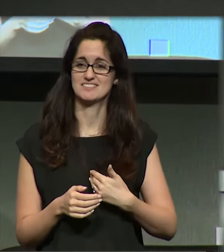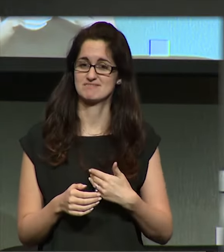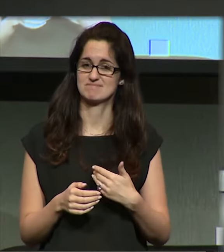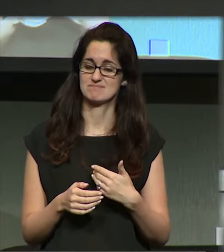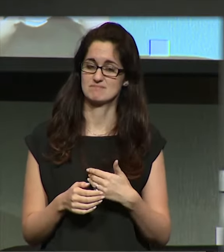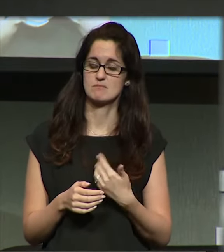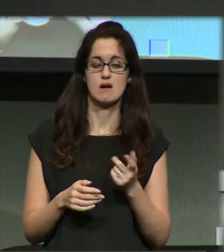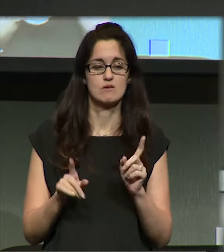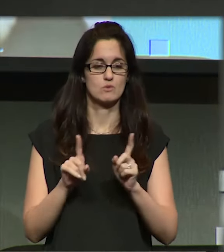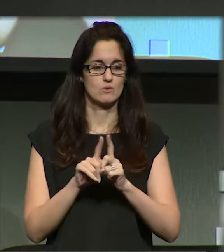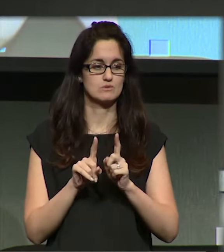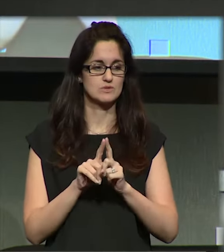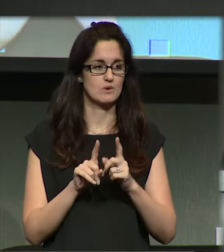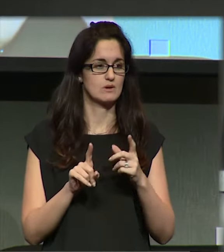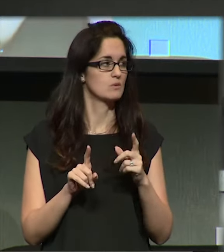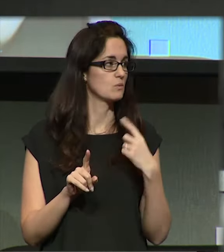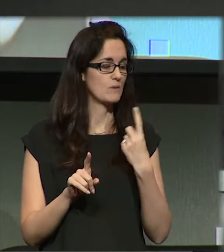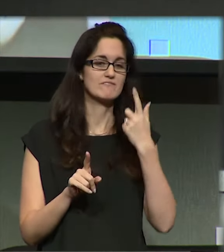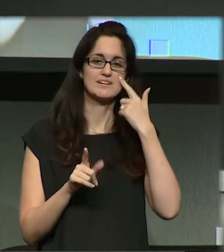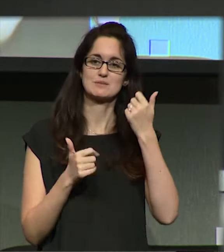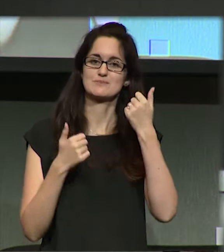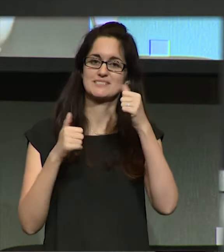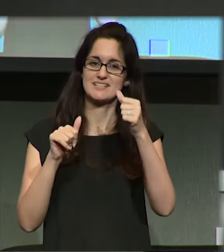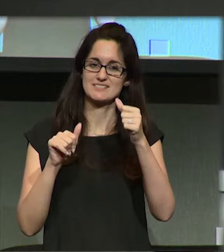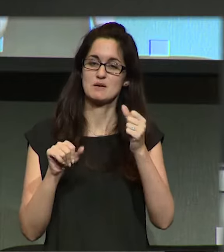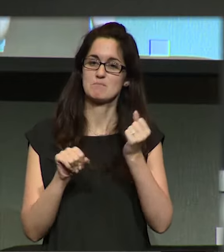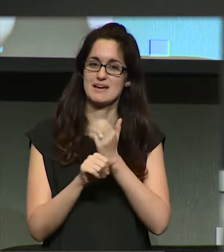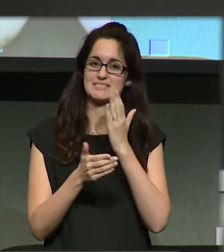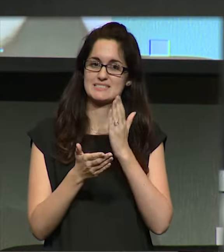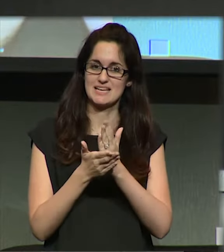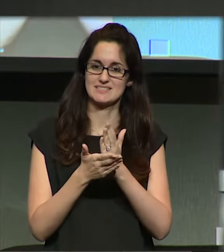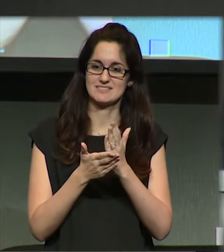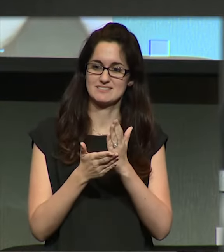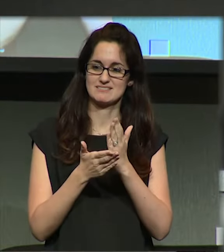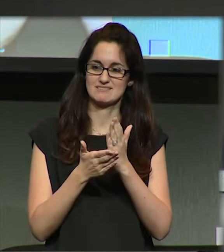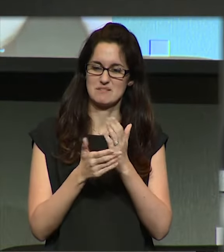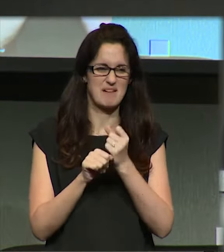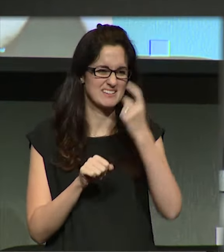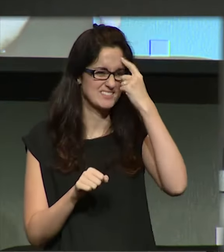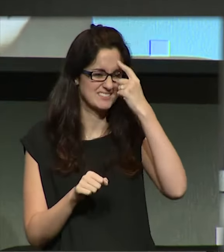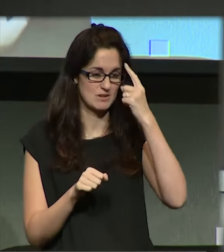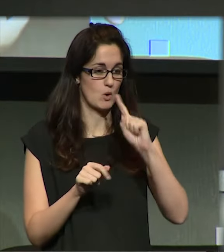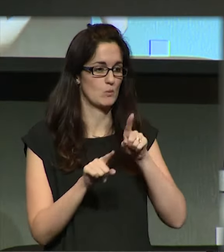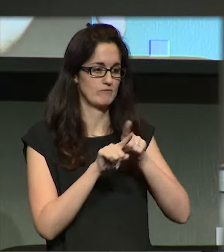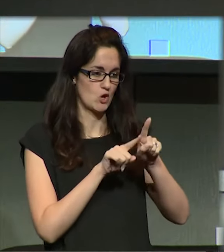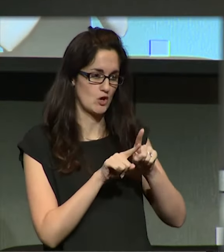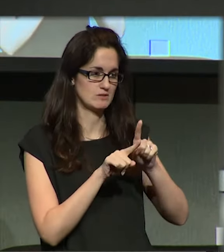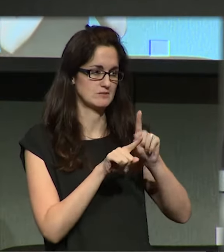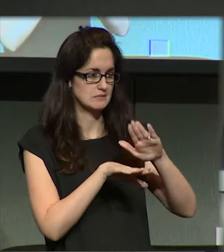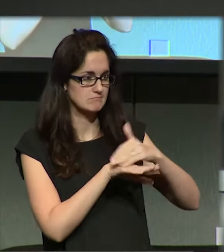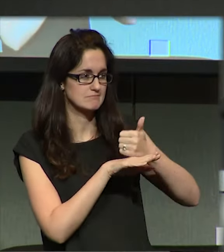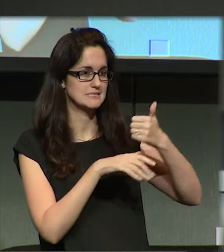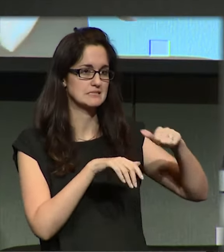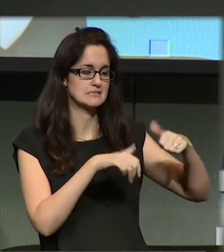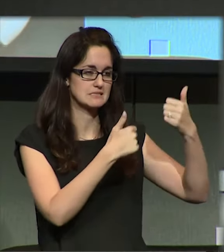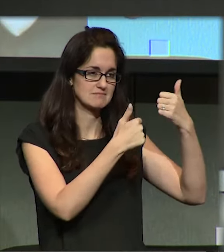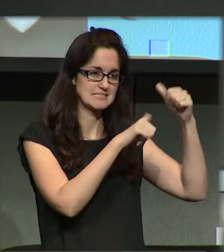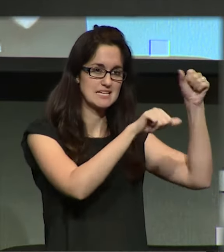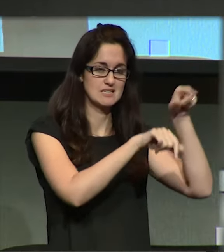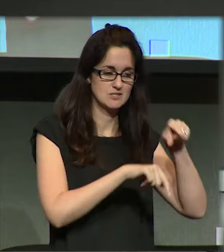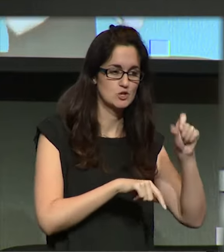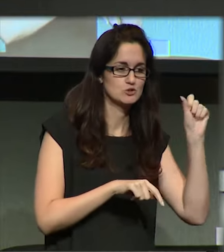but also in part because we had found some success and it made sense that we should package up what we learned and spread that to other schools around the country. And